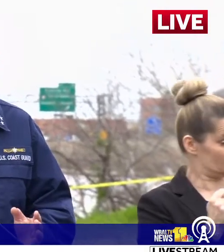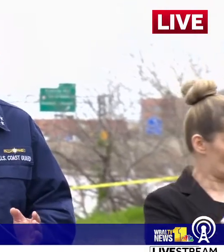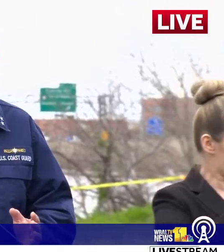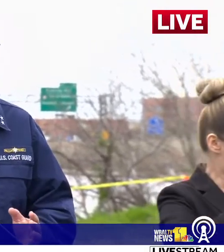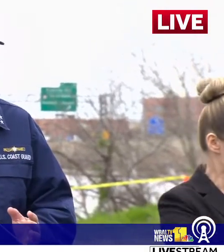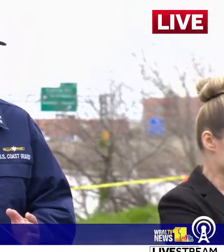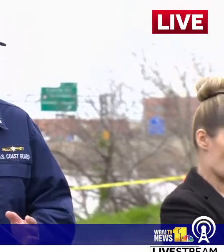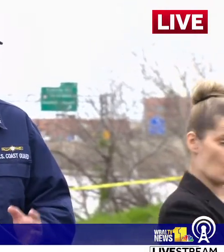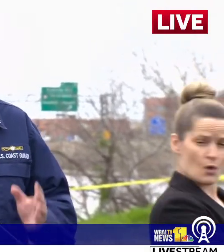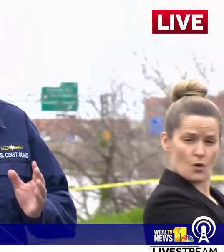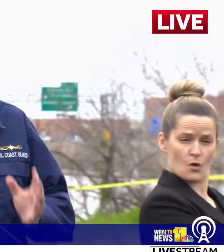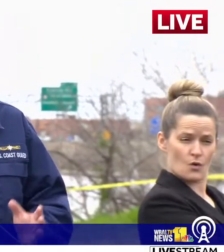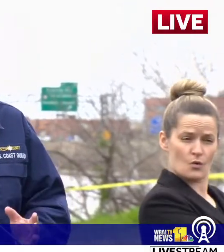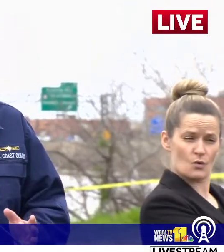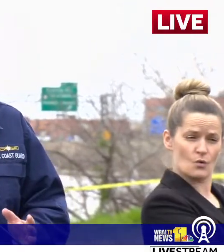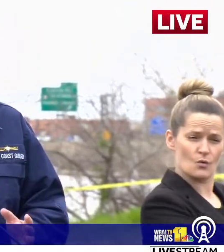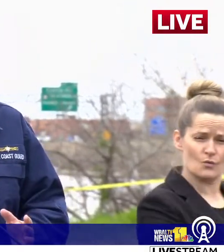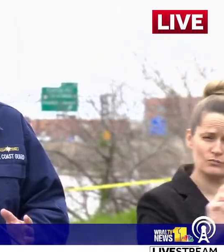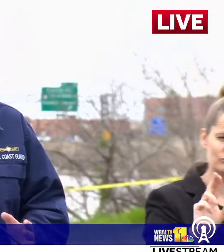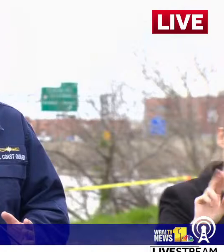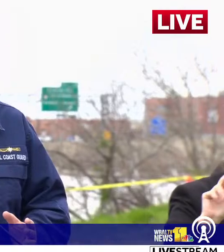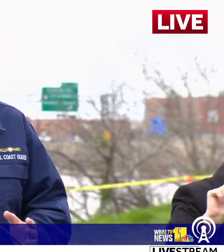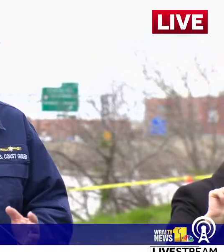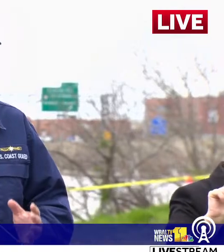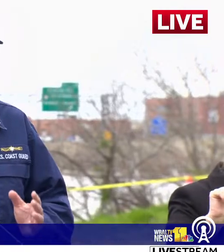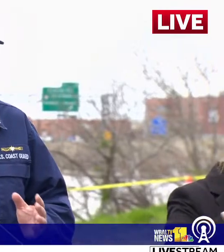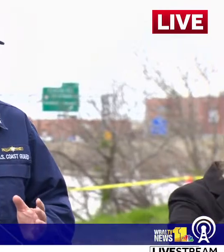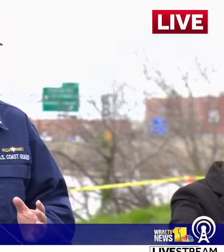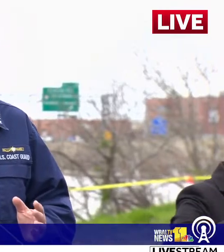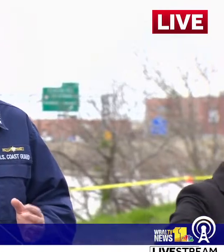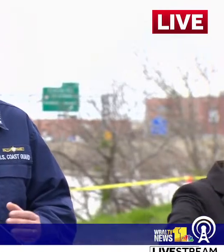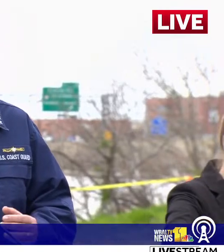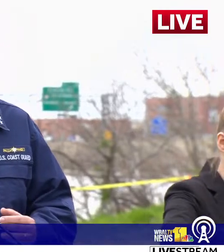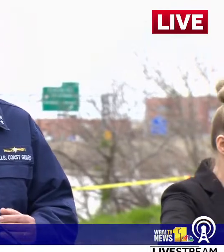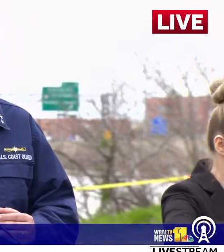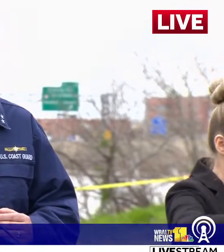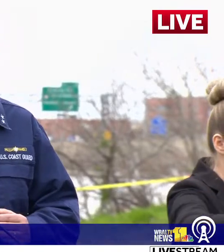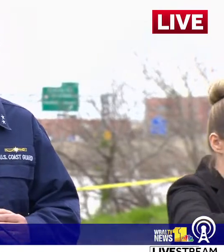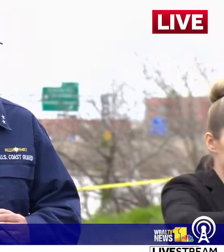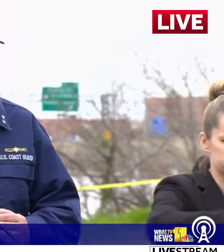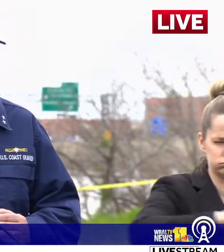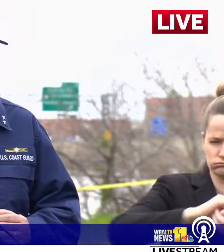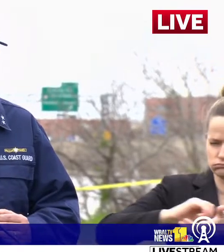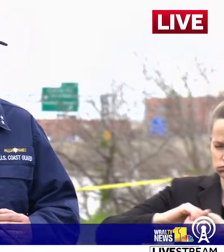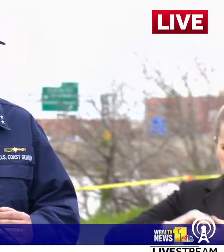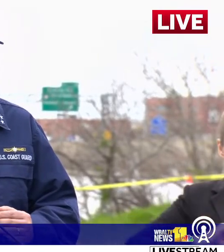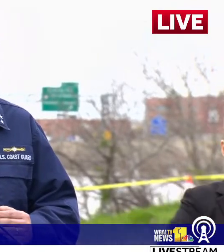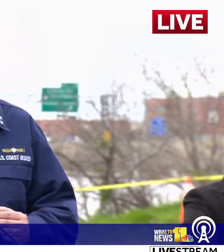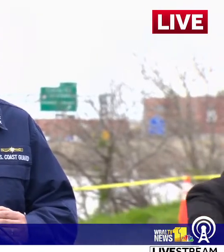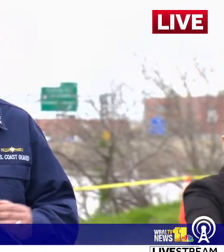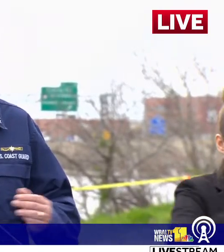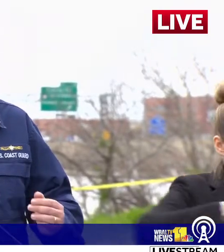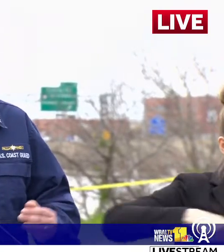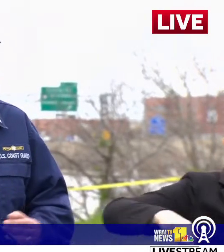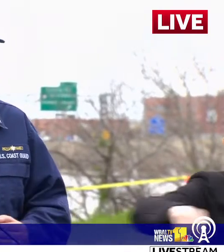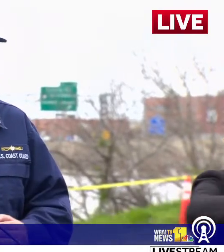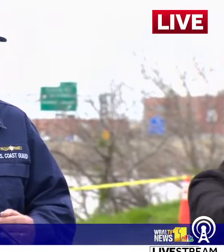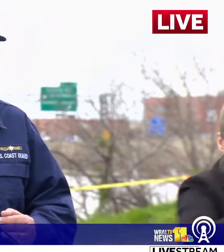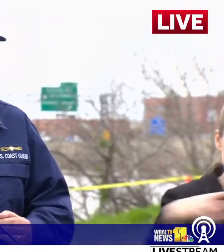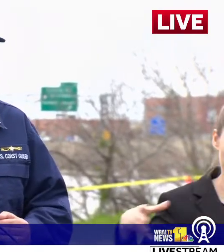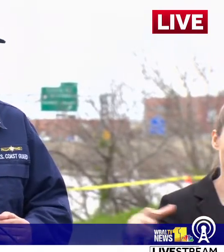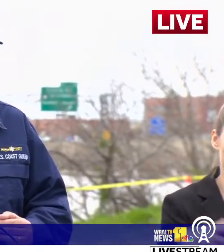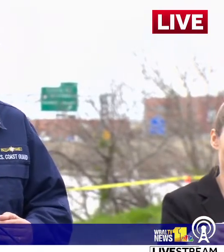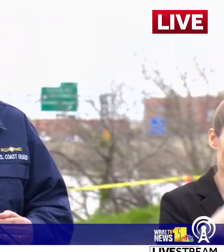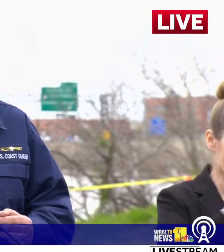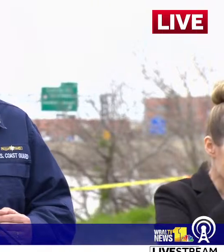this community. We are heavily invested in this. But it is a team effort made up a number of federal partners, including the United States